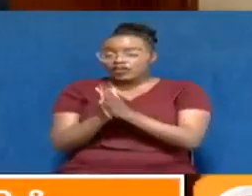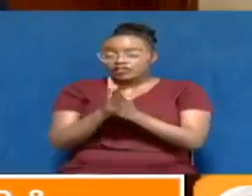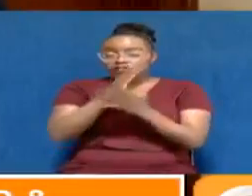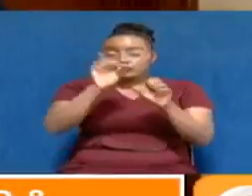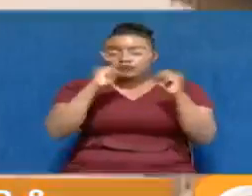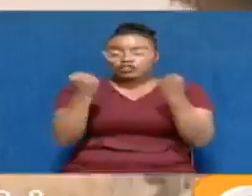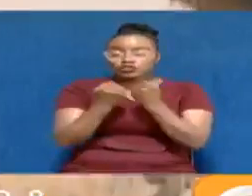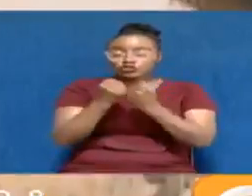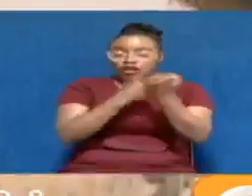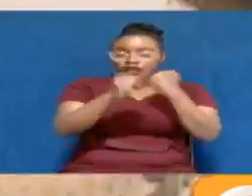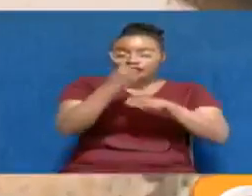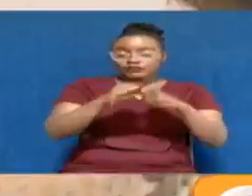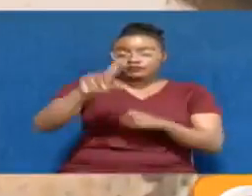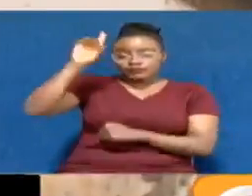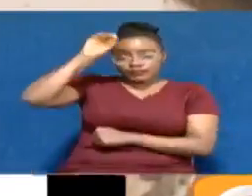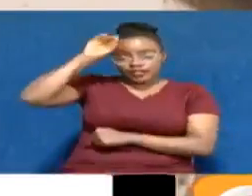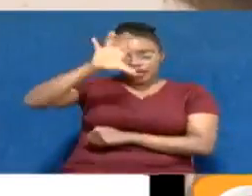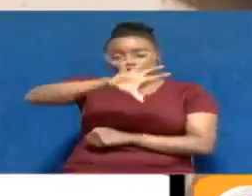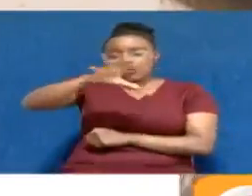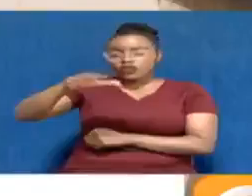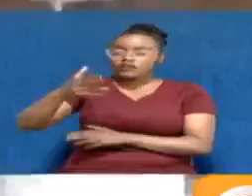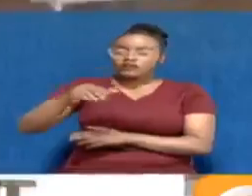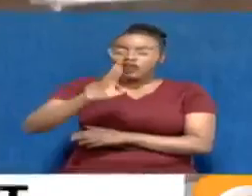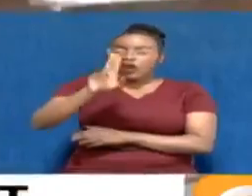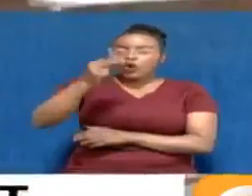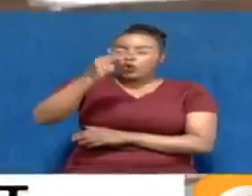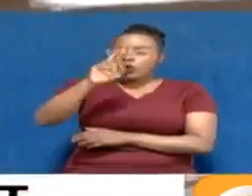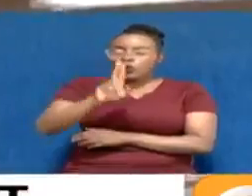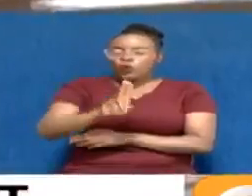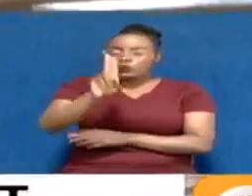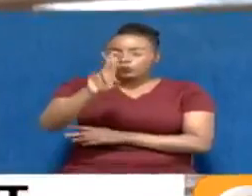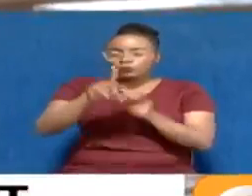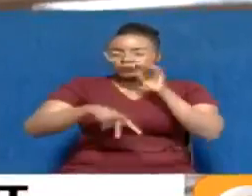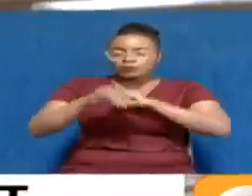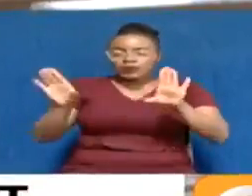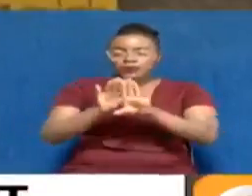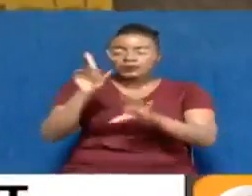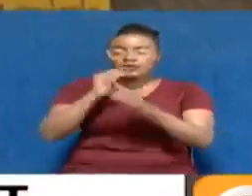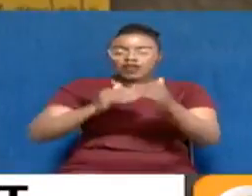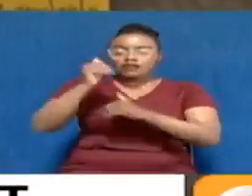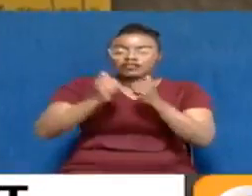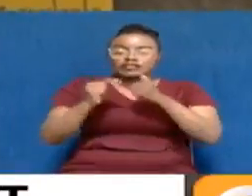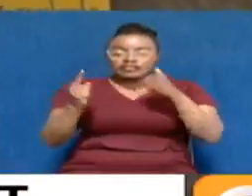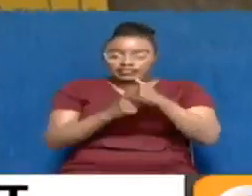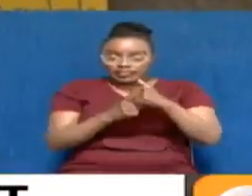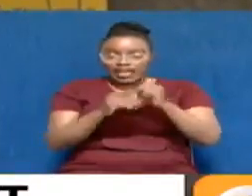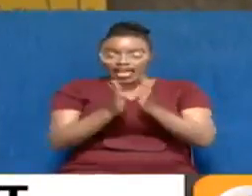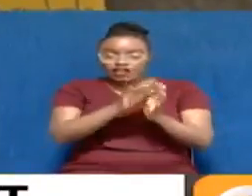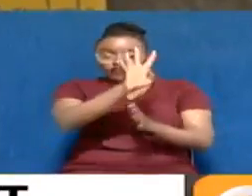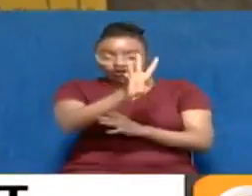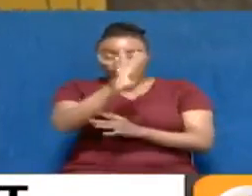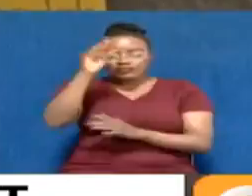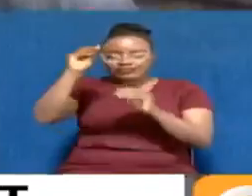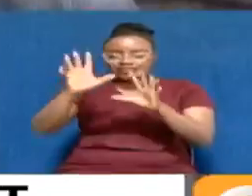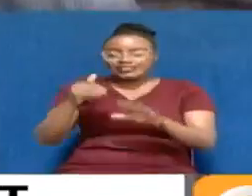of the social activities. In Nyandarua County, Uhuru Primary School has been closed indefinitely after 16 pupils and 4 teachers